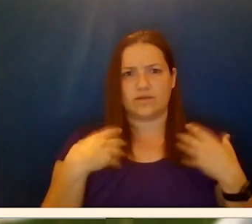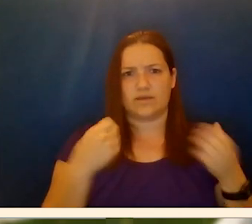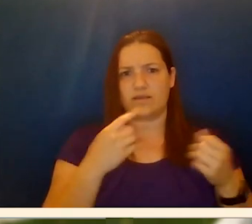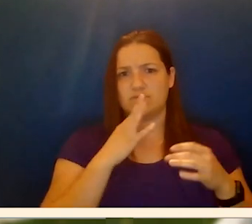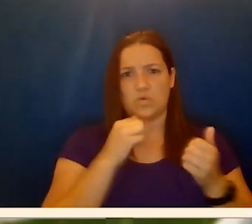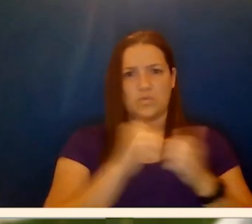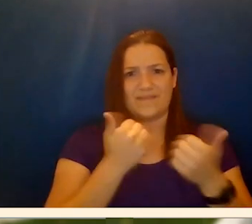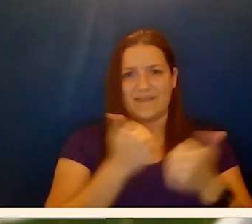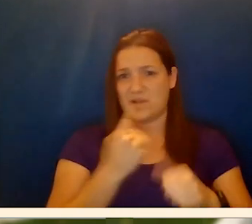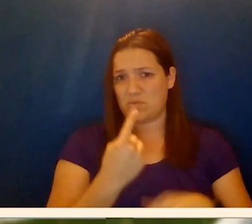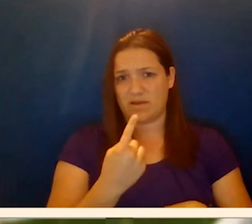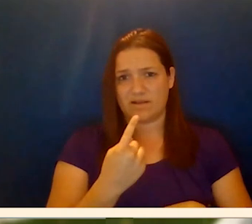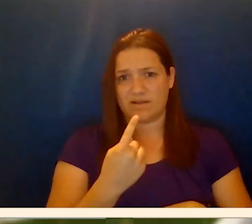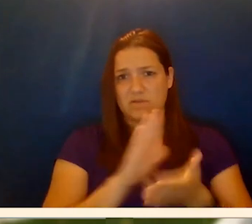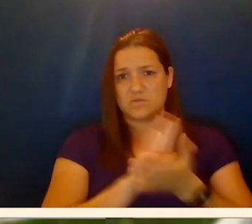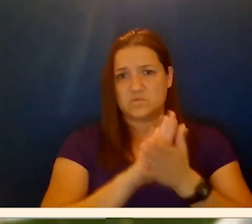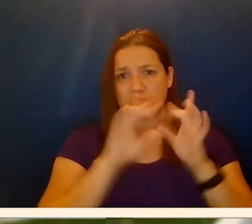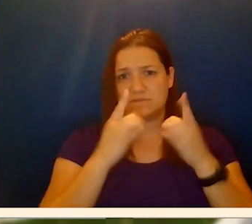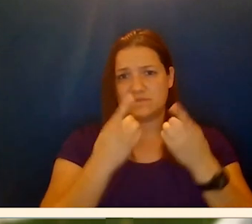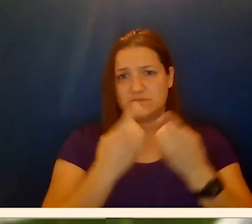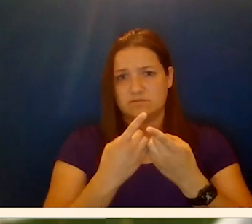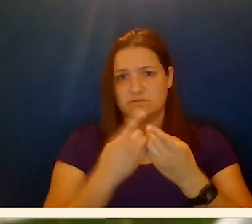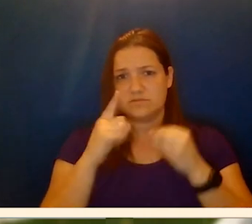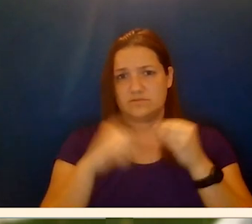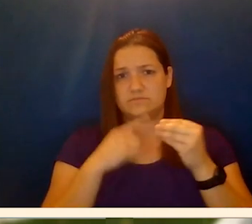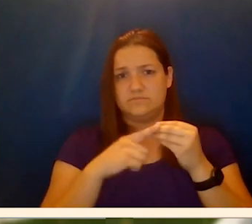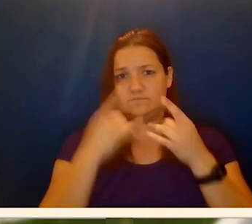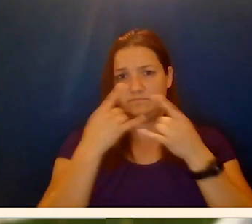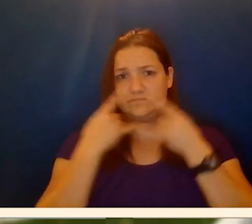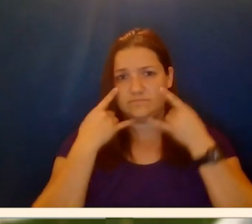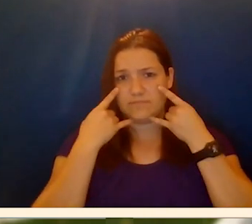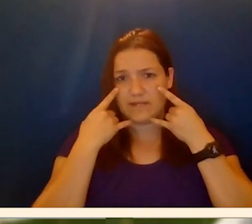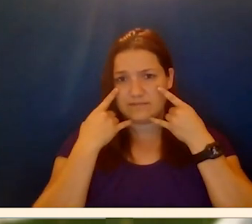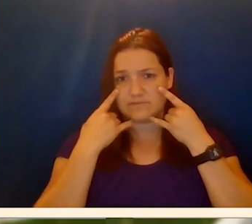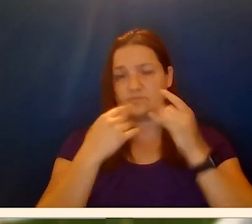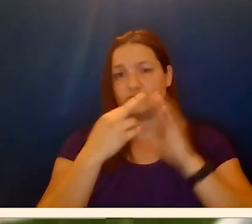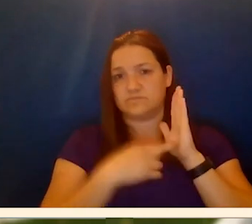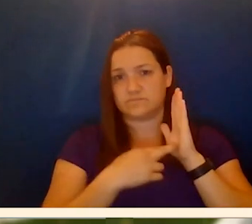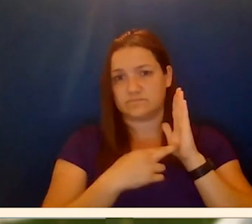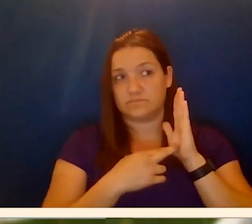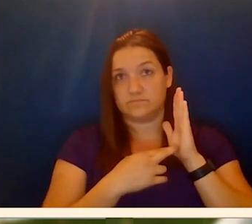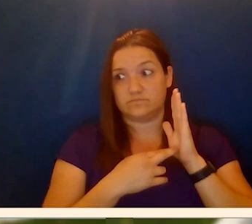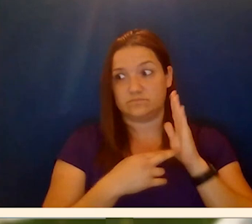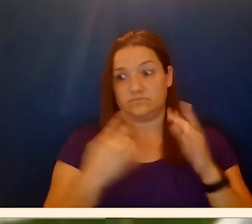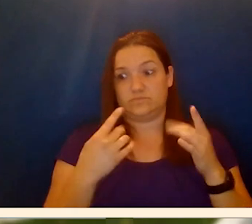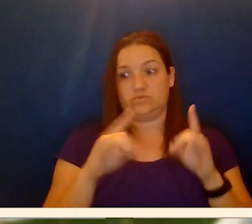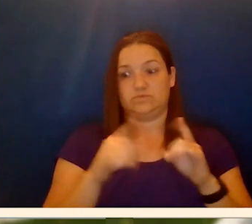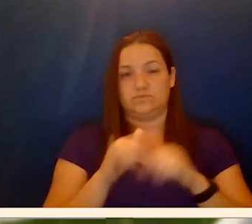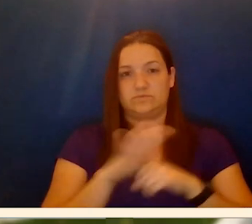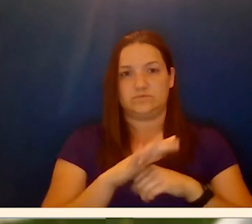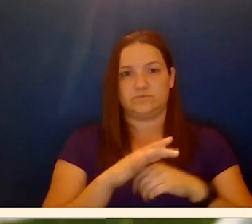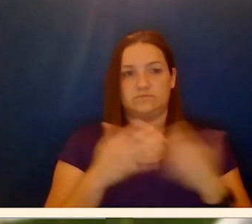district about masking policies at all during the pandemic. At least I've never, whether